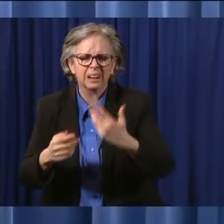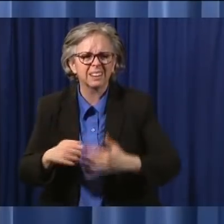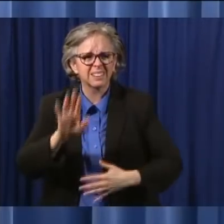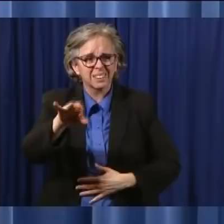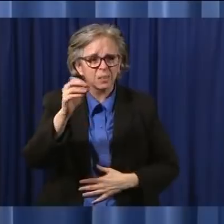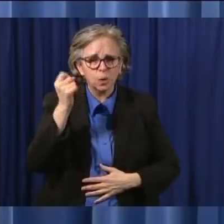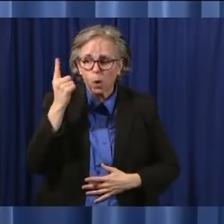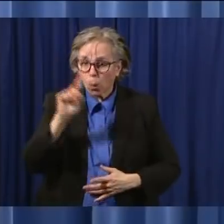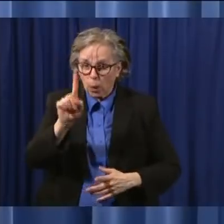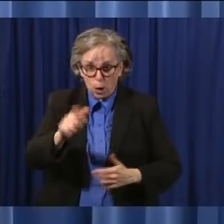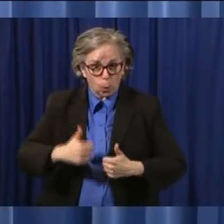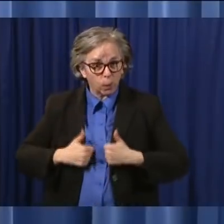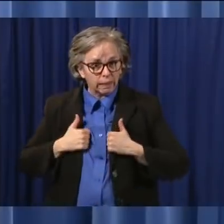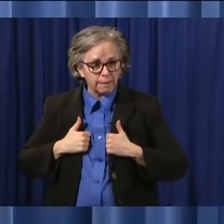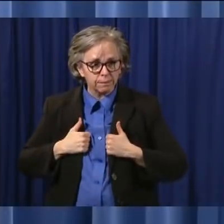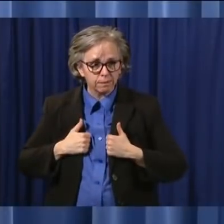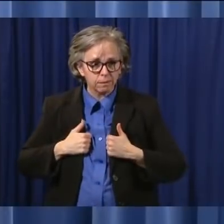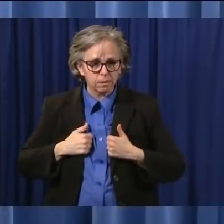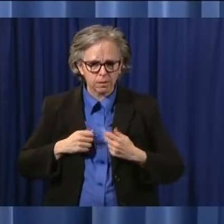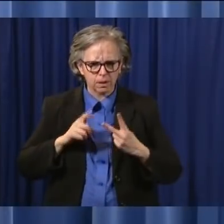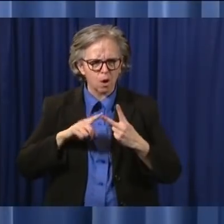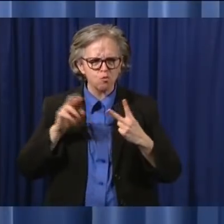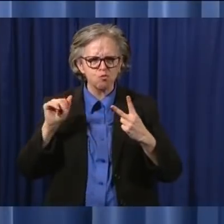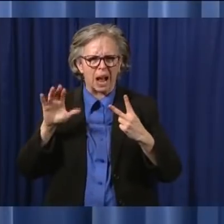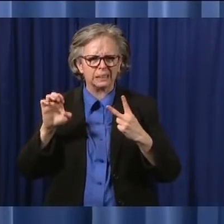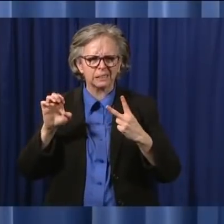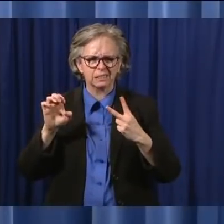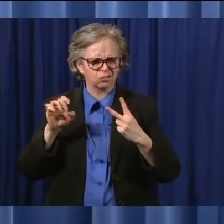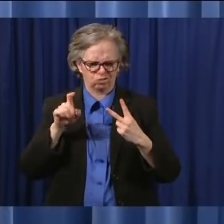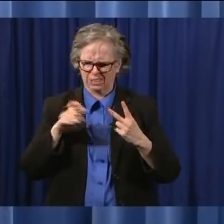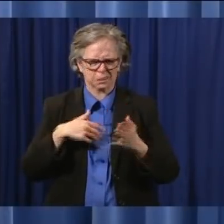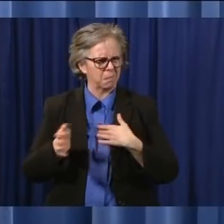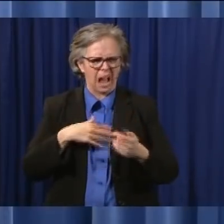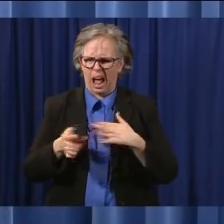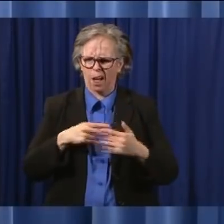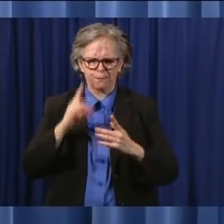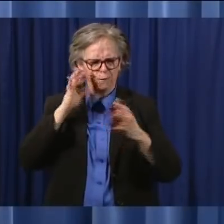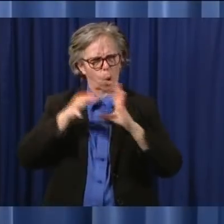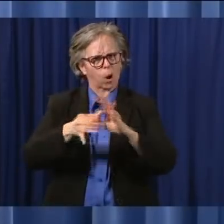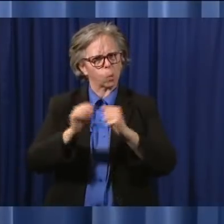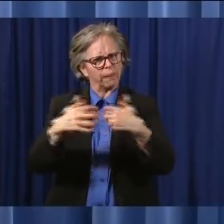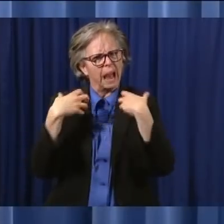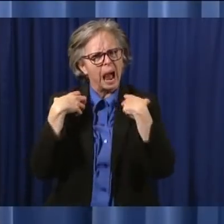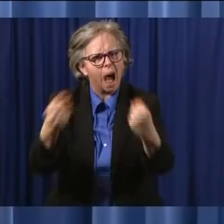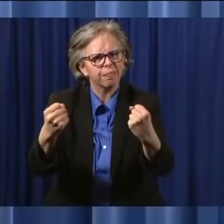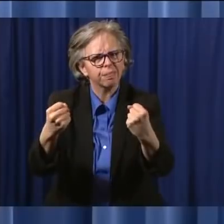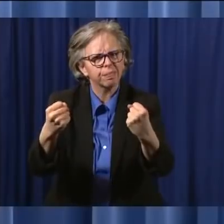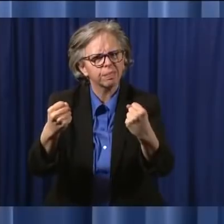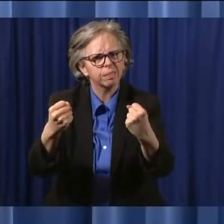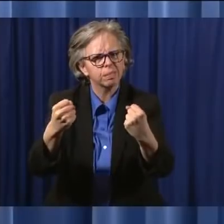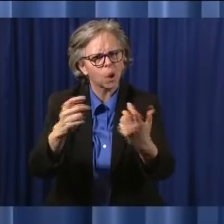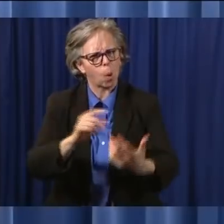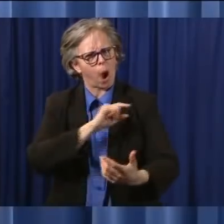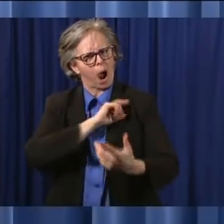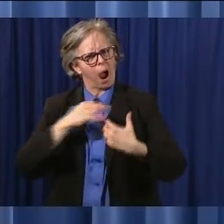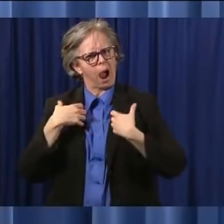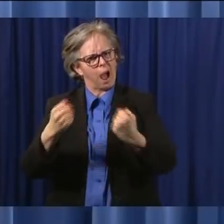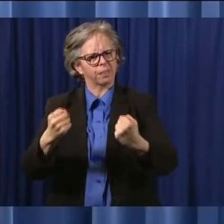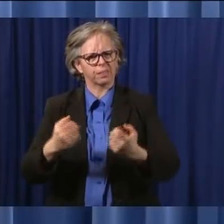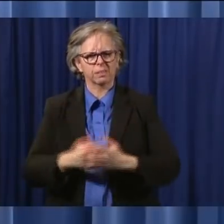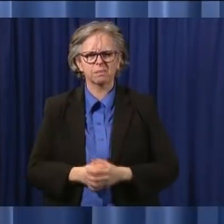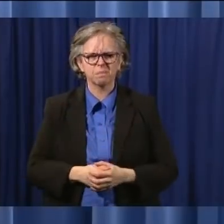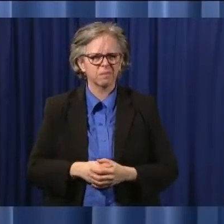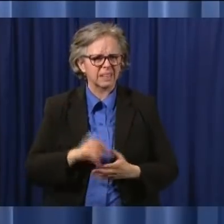live or what race you are. If there are Ohioans who are especially hard hit, we have an